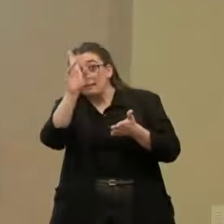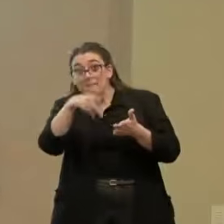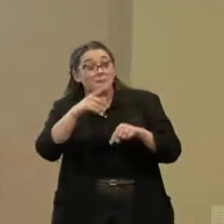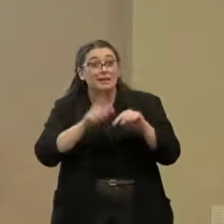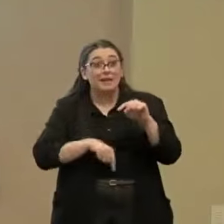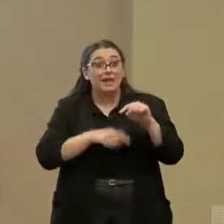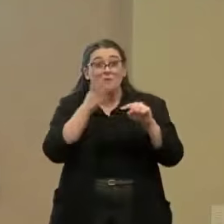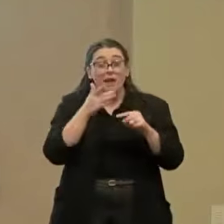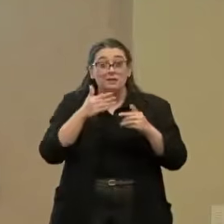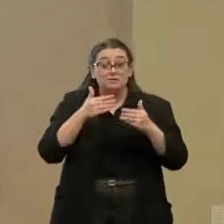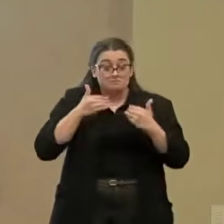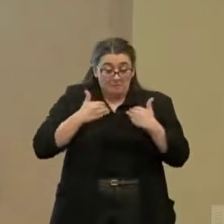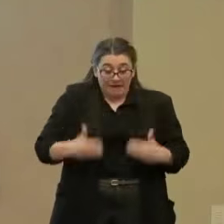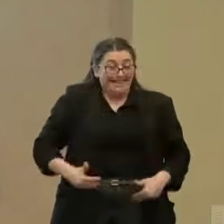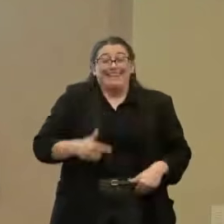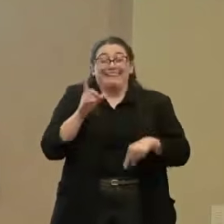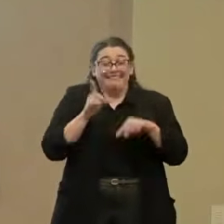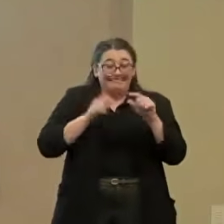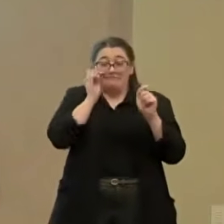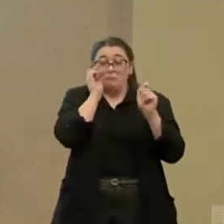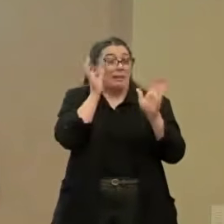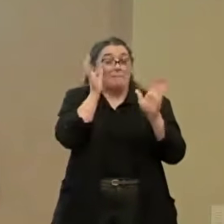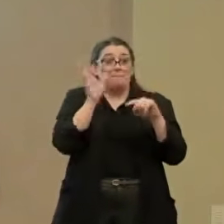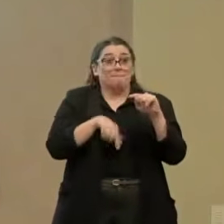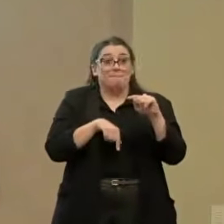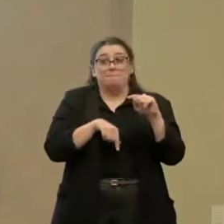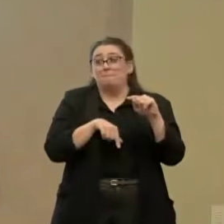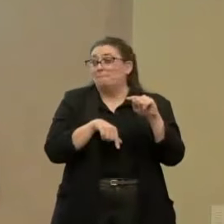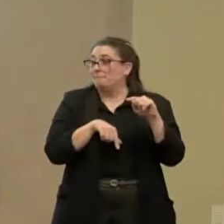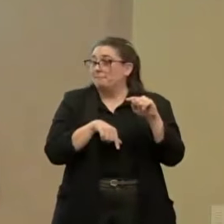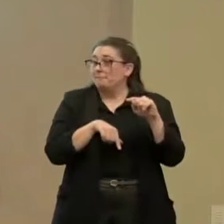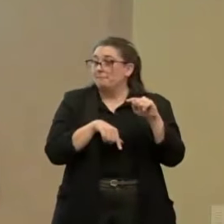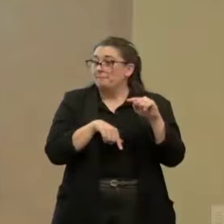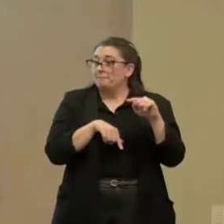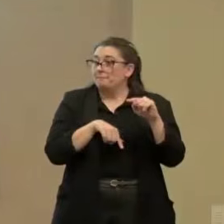I simply cannot wake up. What would be